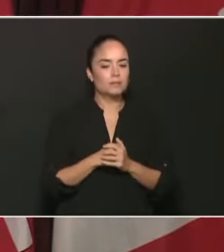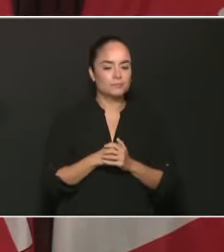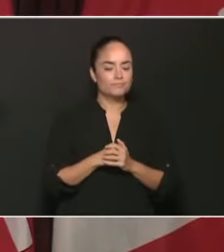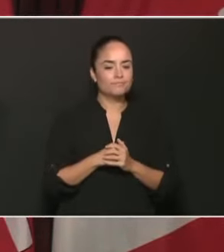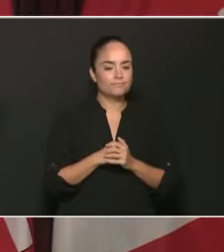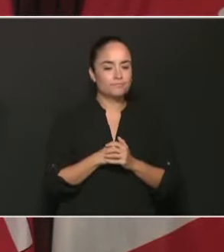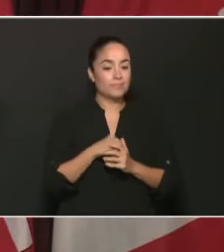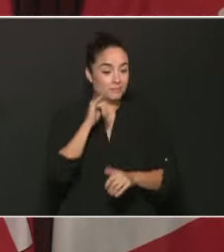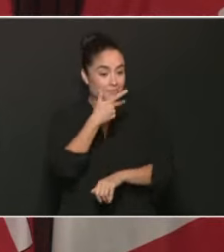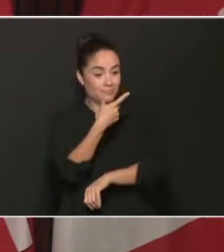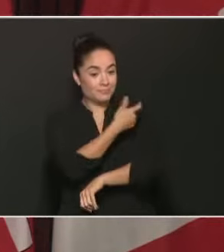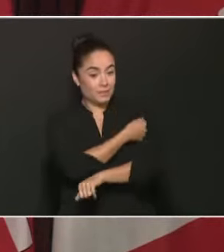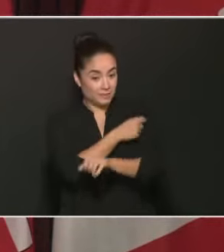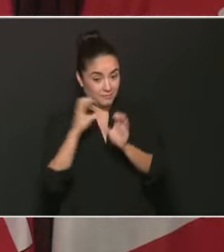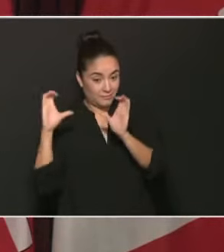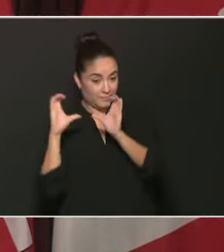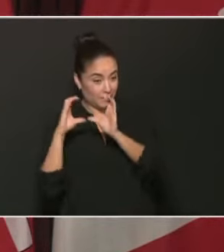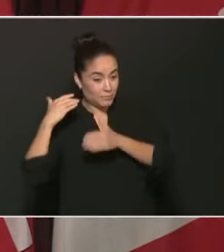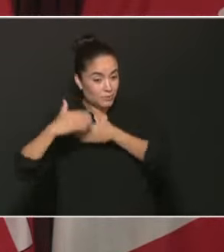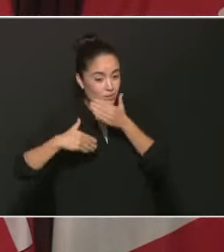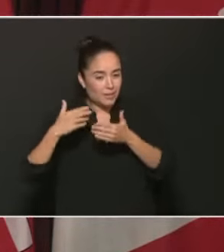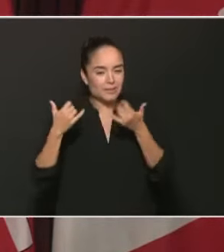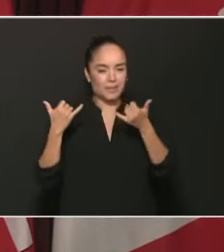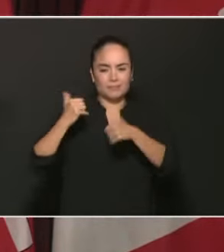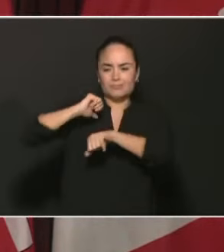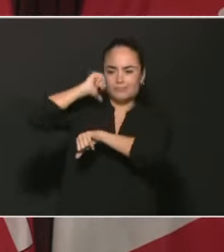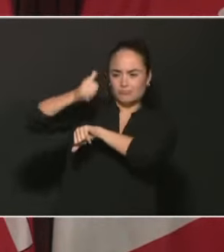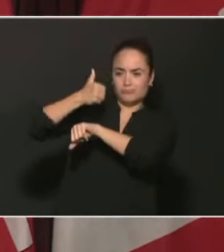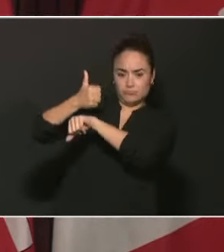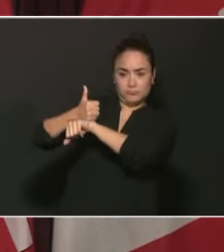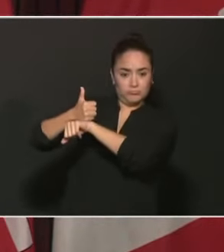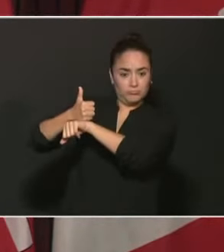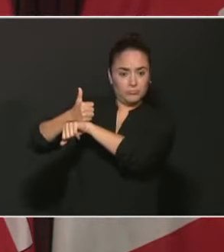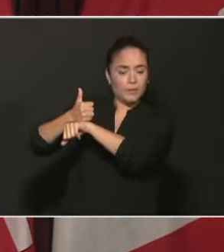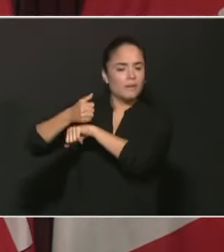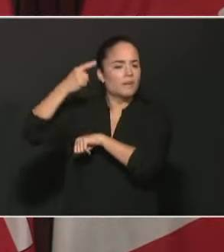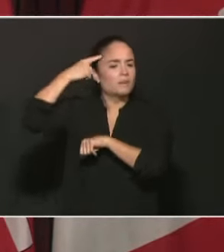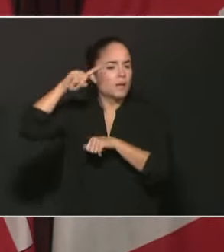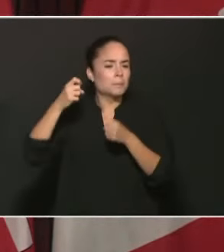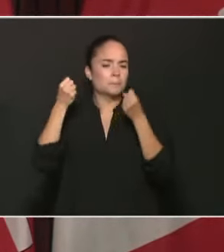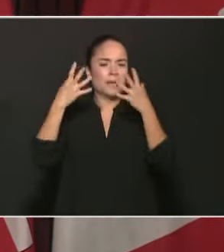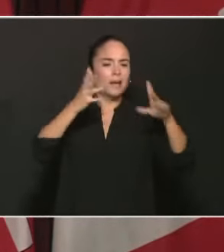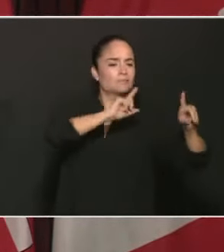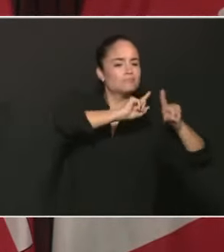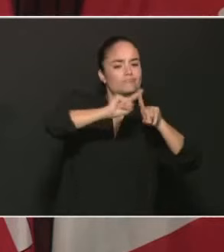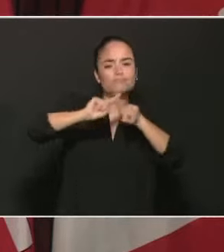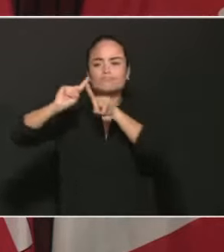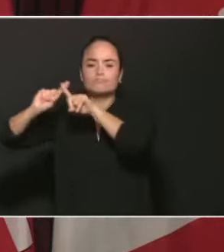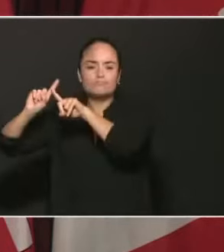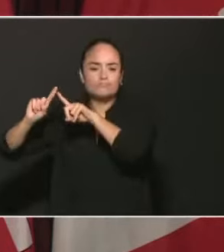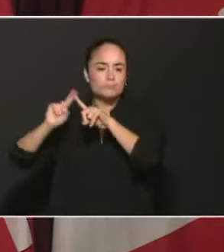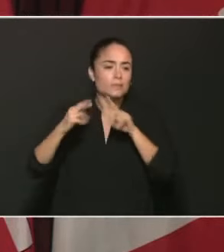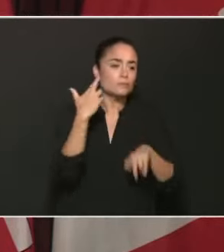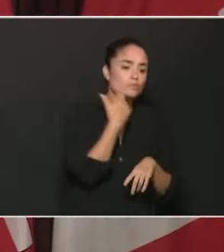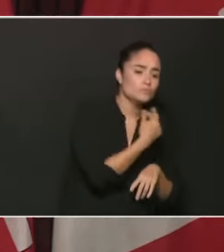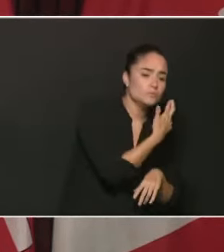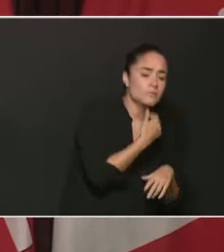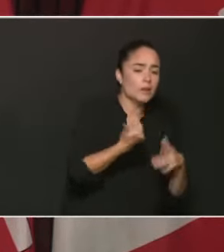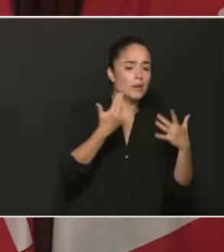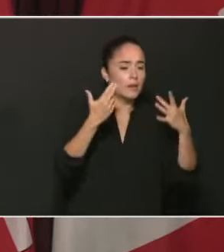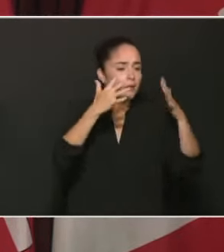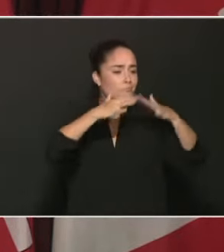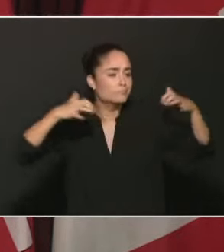immunization certification process is in play across multiple domains. What we see is a phased